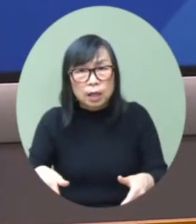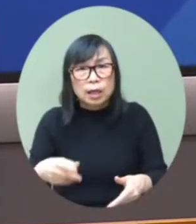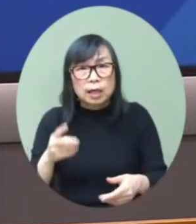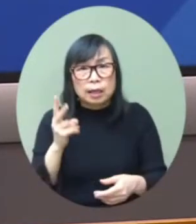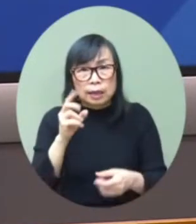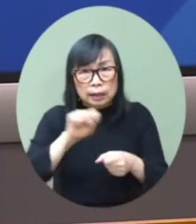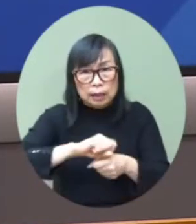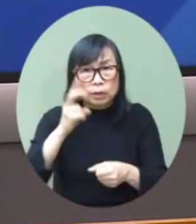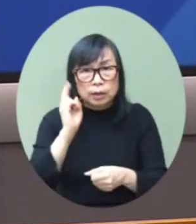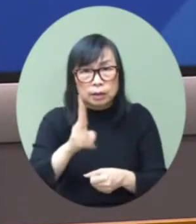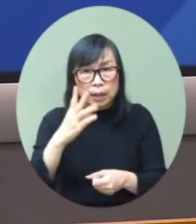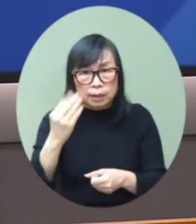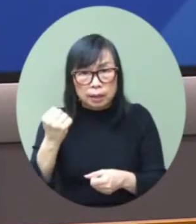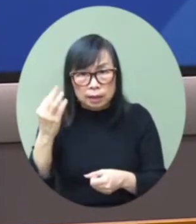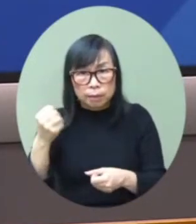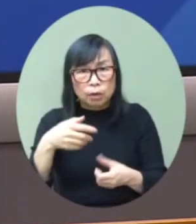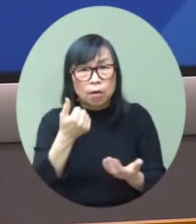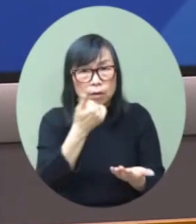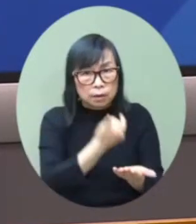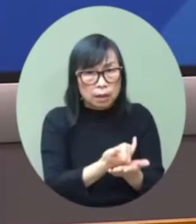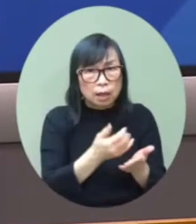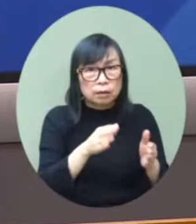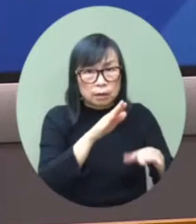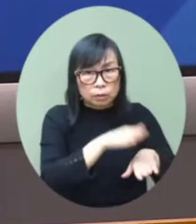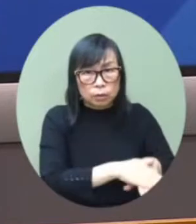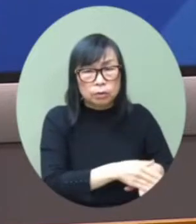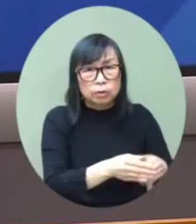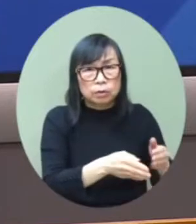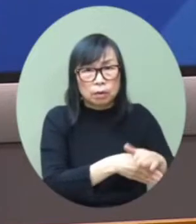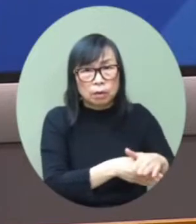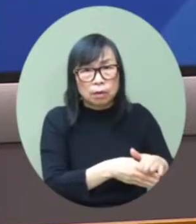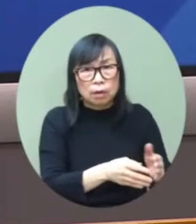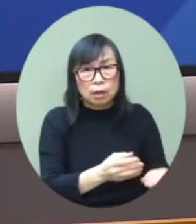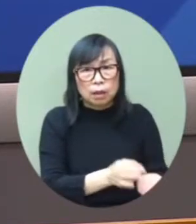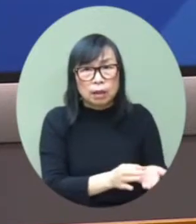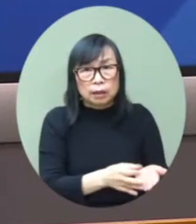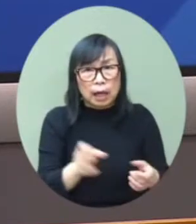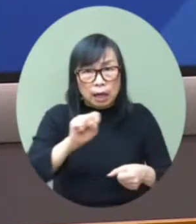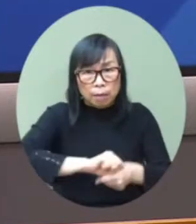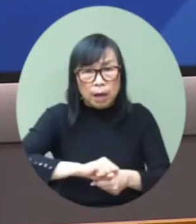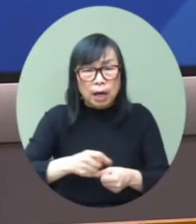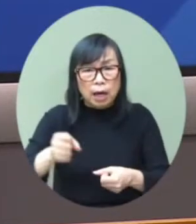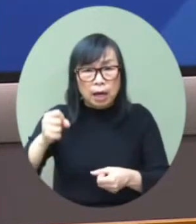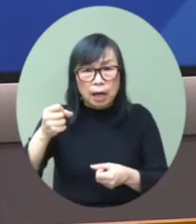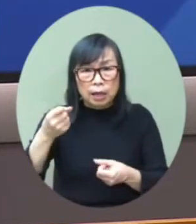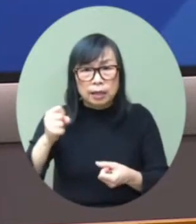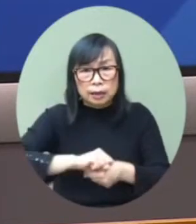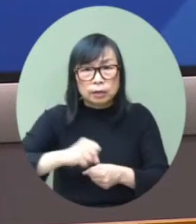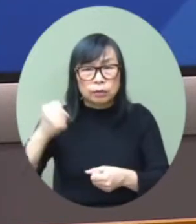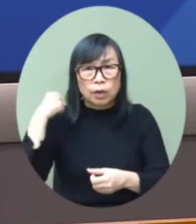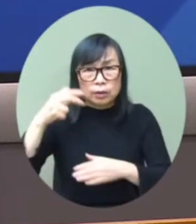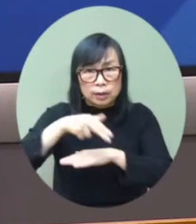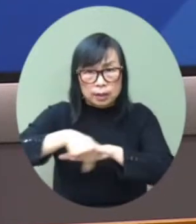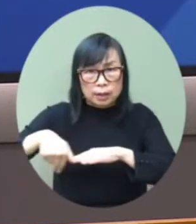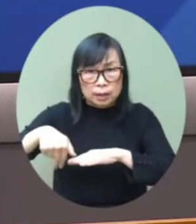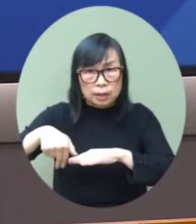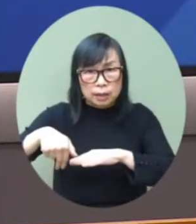mobile refrigerators by adding an extra 240 storage spaces.